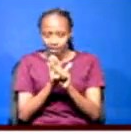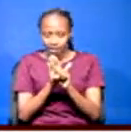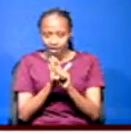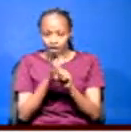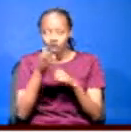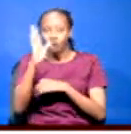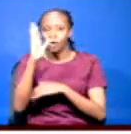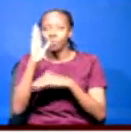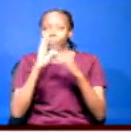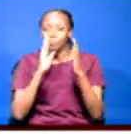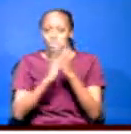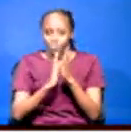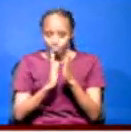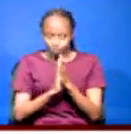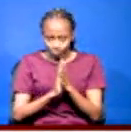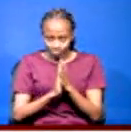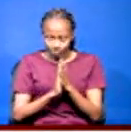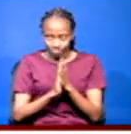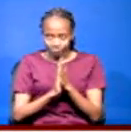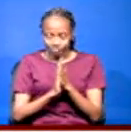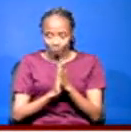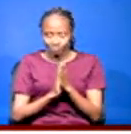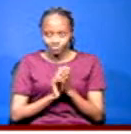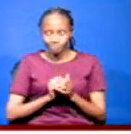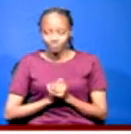asifiwe. Amen.